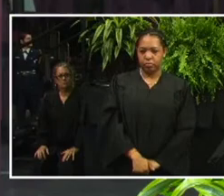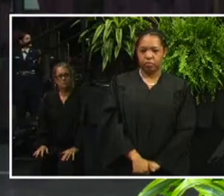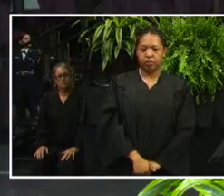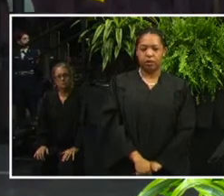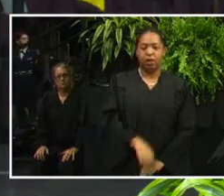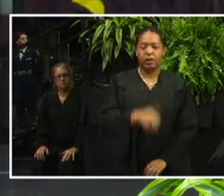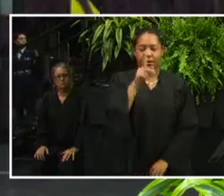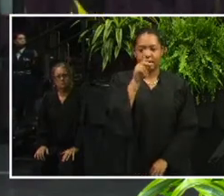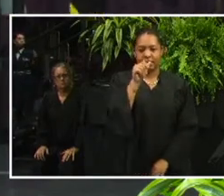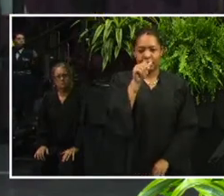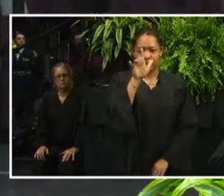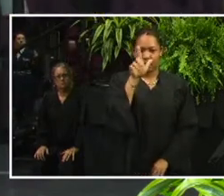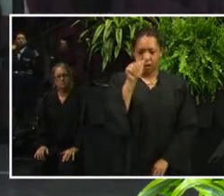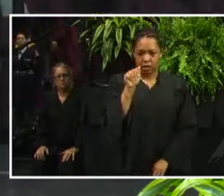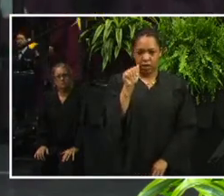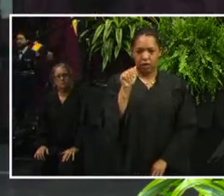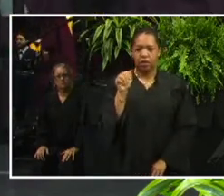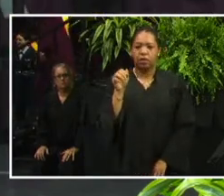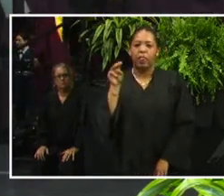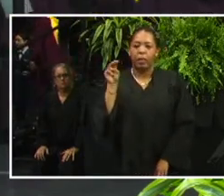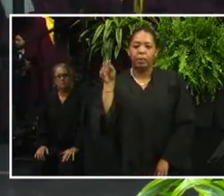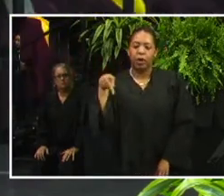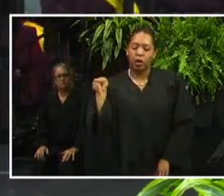Caleb Dylan Pelote.